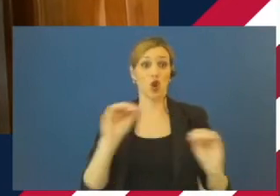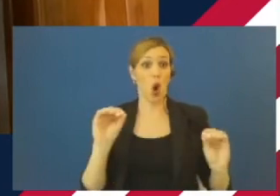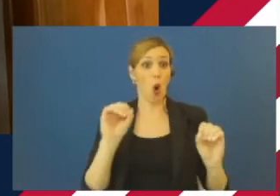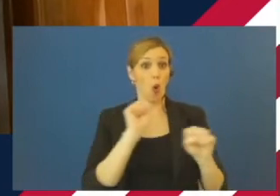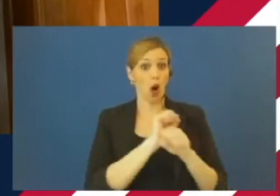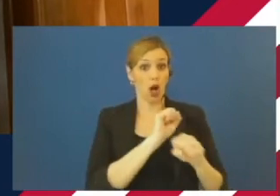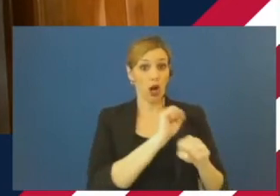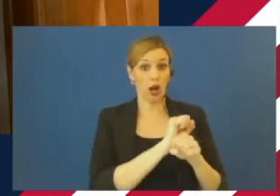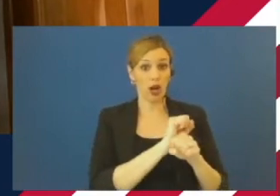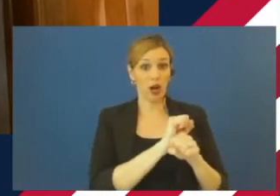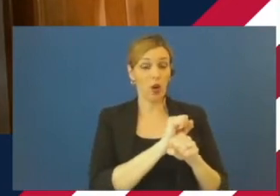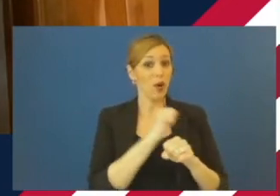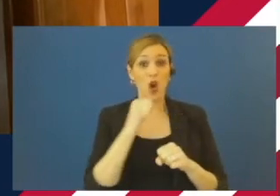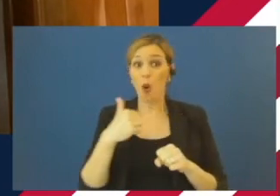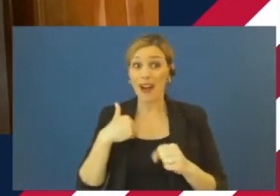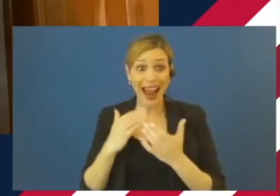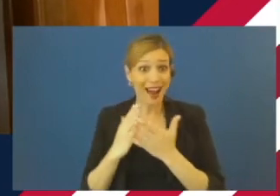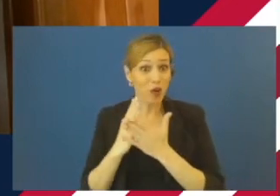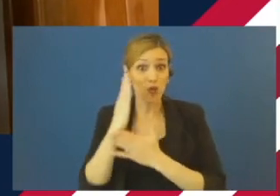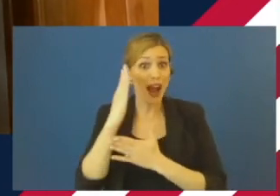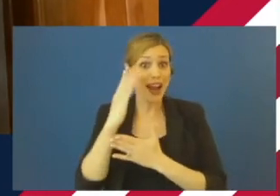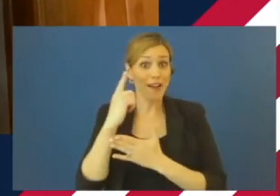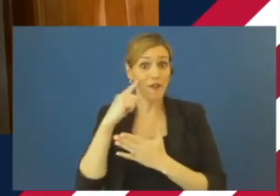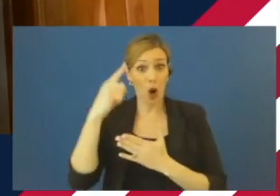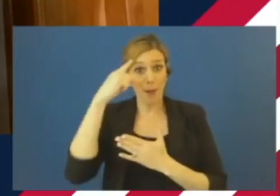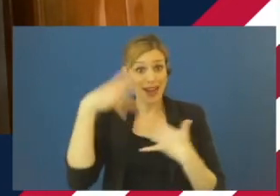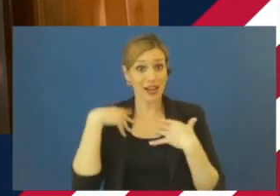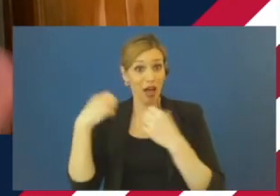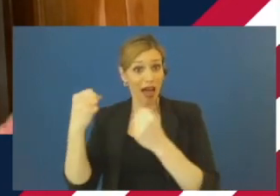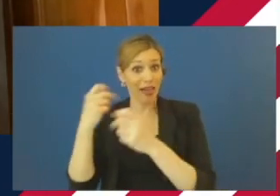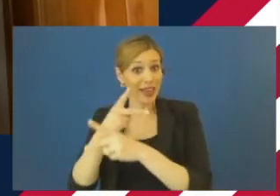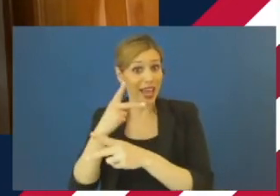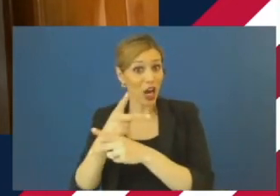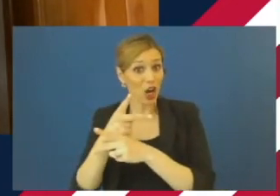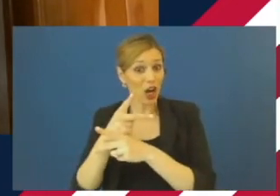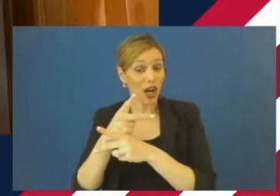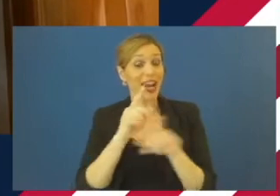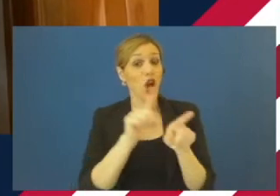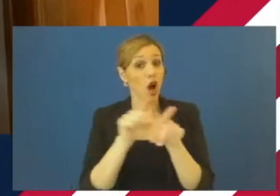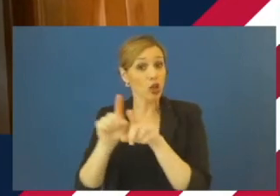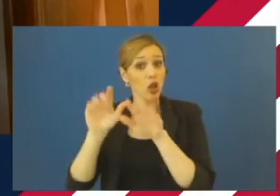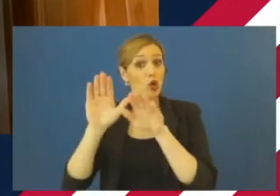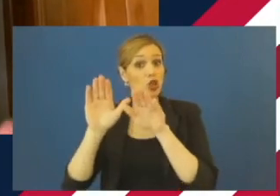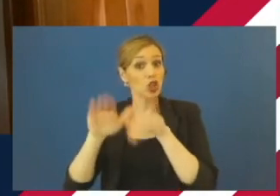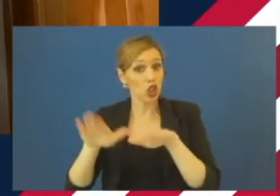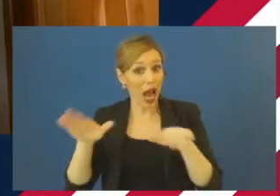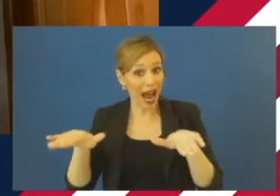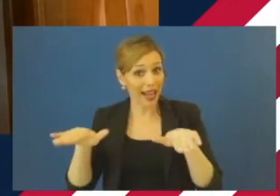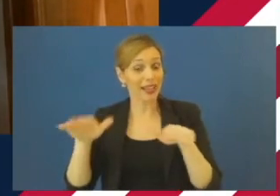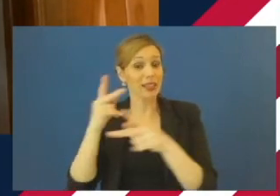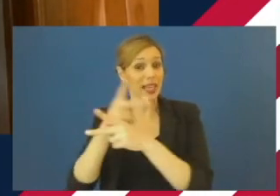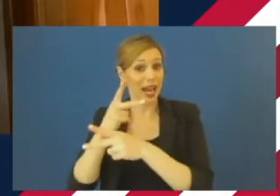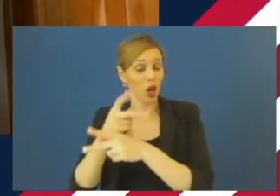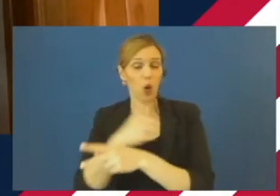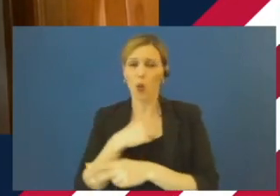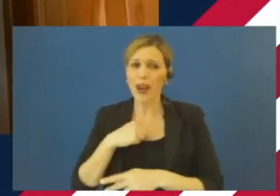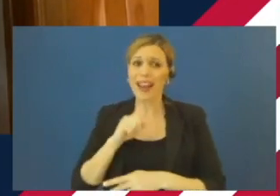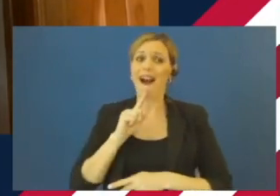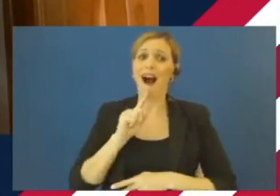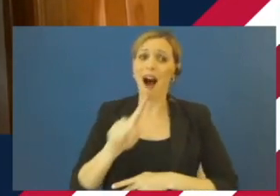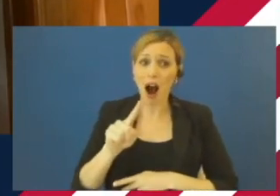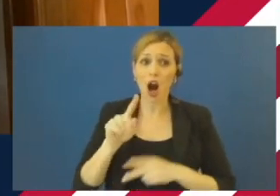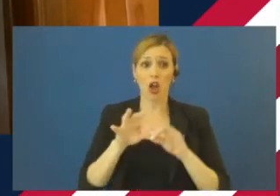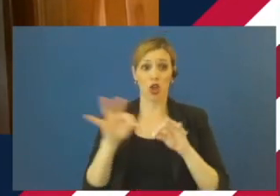mental health care and child care. We are literally the soul of America. Well over a decade ago, our country emerged